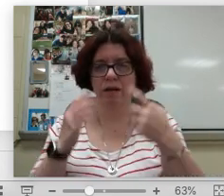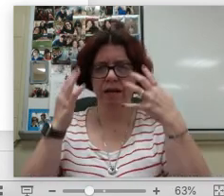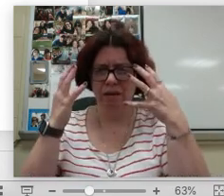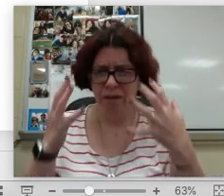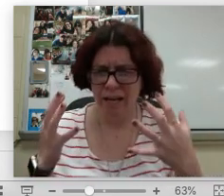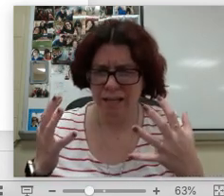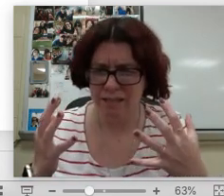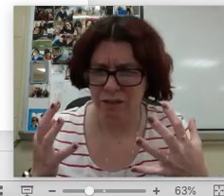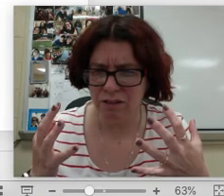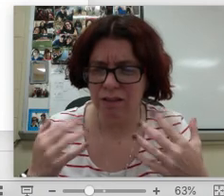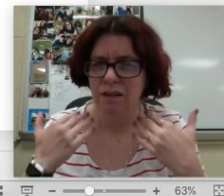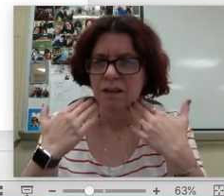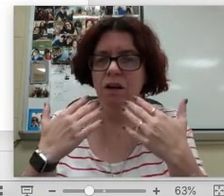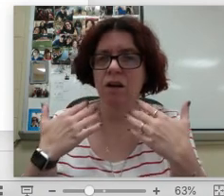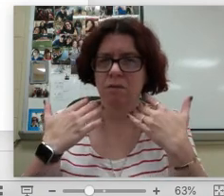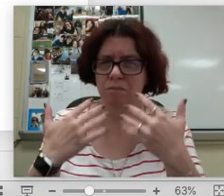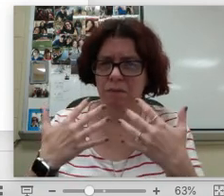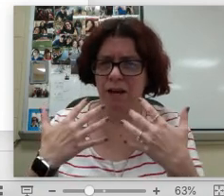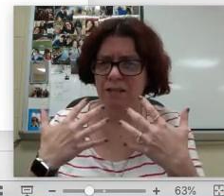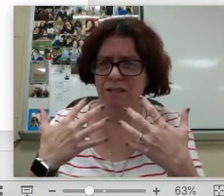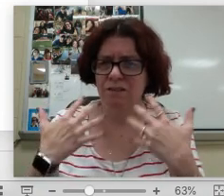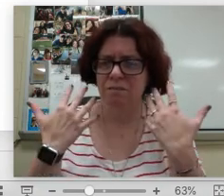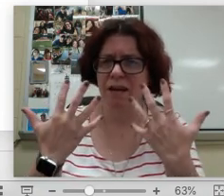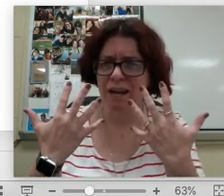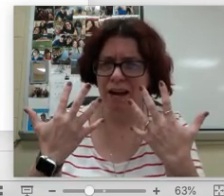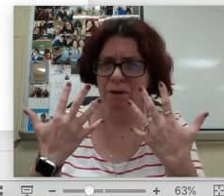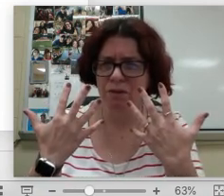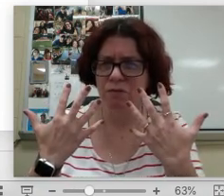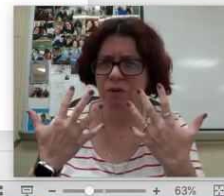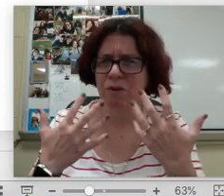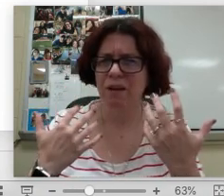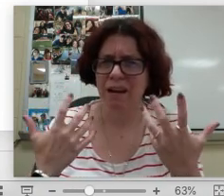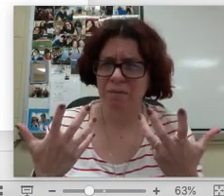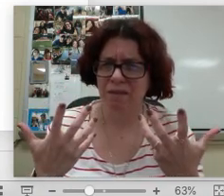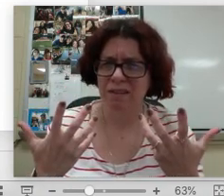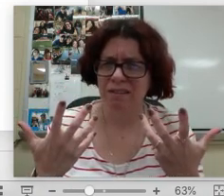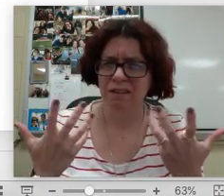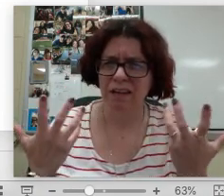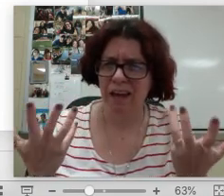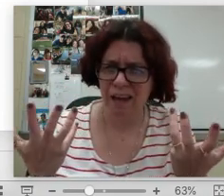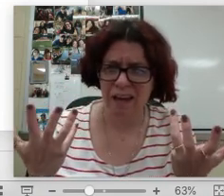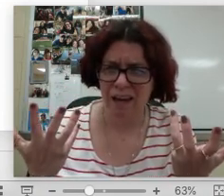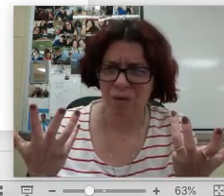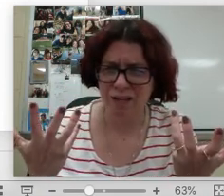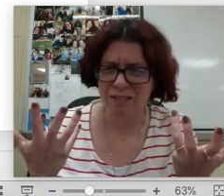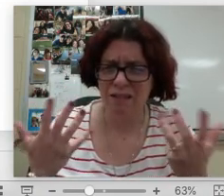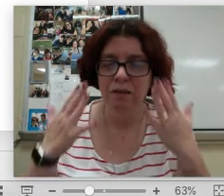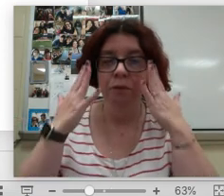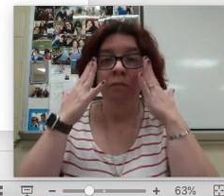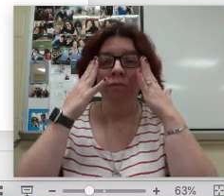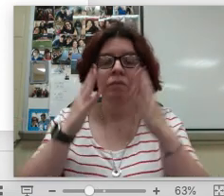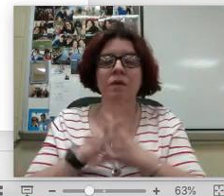Okay, again, my head's tilted, or my body's tilted, my eyebrows are furrowed, and I'm giving this look like,